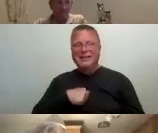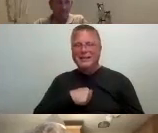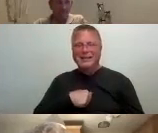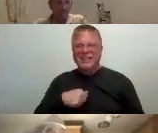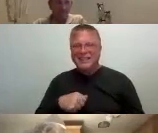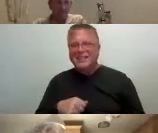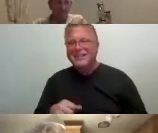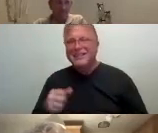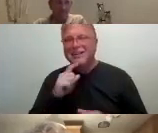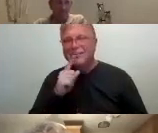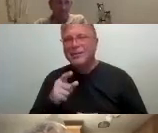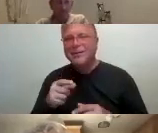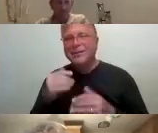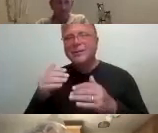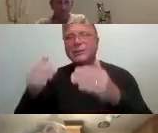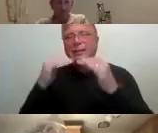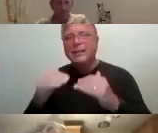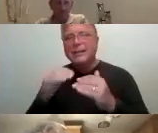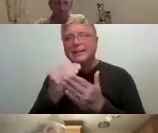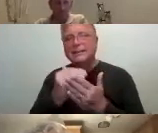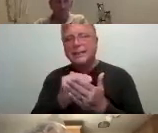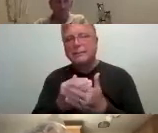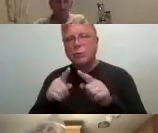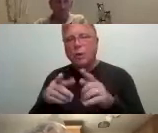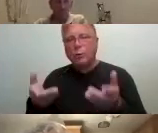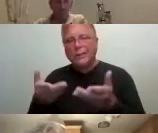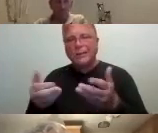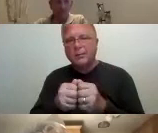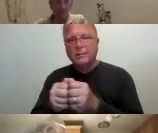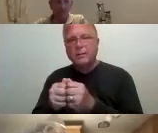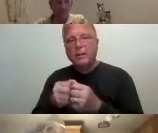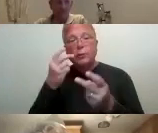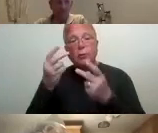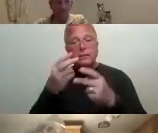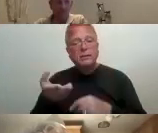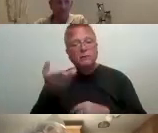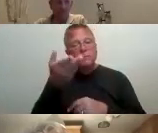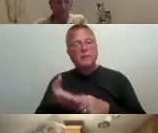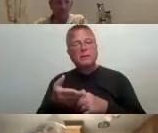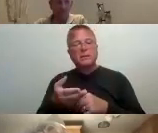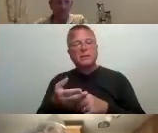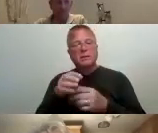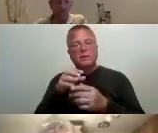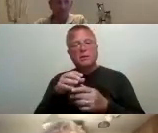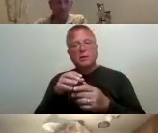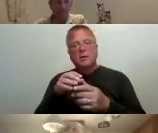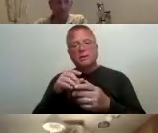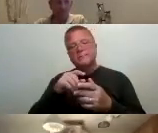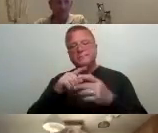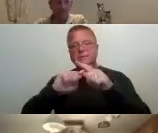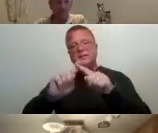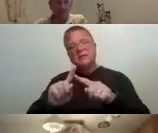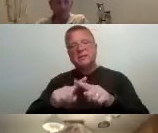So I do want to get to kind of the next steps while we're here. You can see from these, I mean, we've sort of, I walked through all of the alternatives. We did